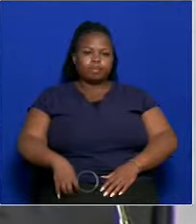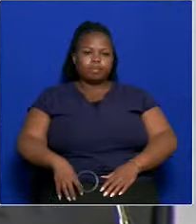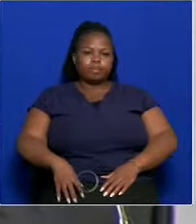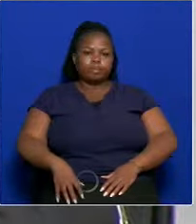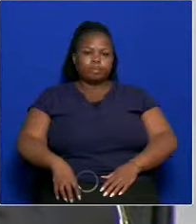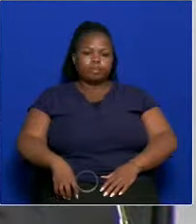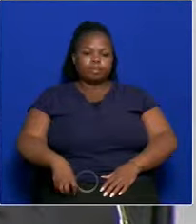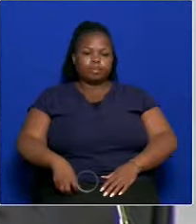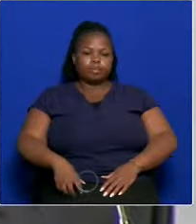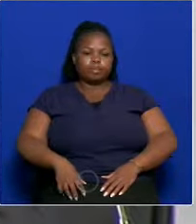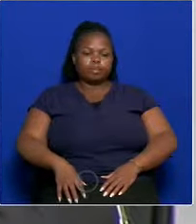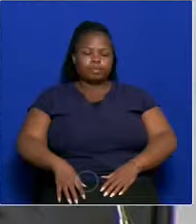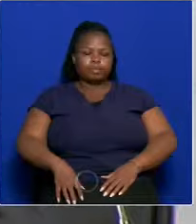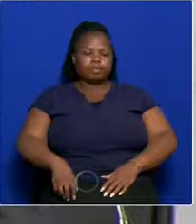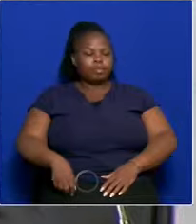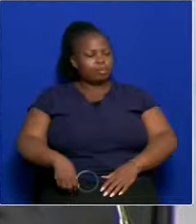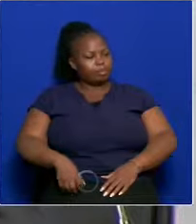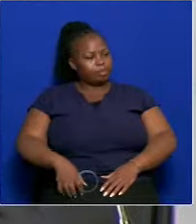Before there,